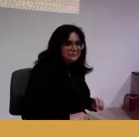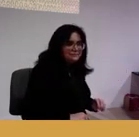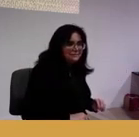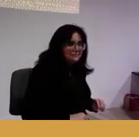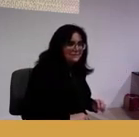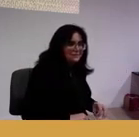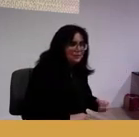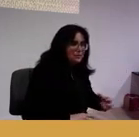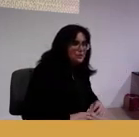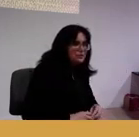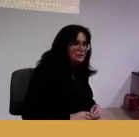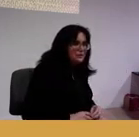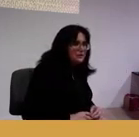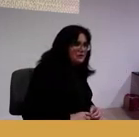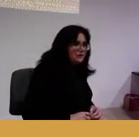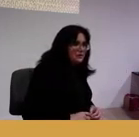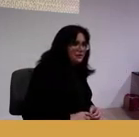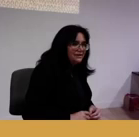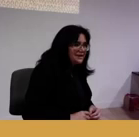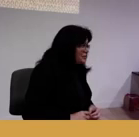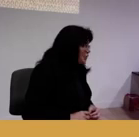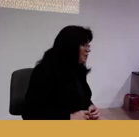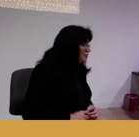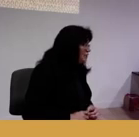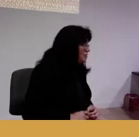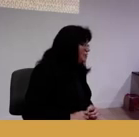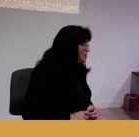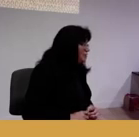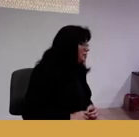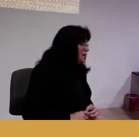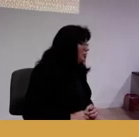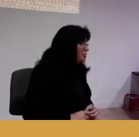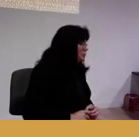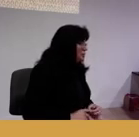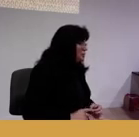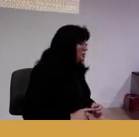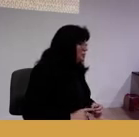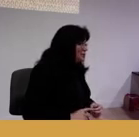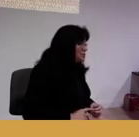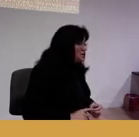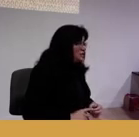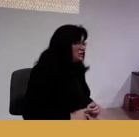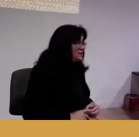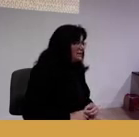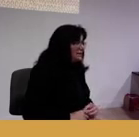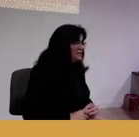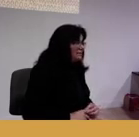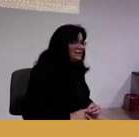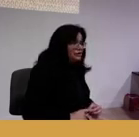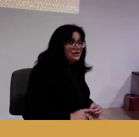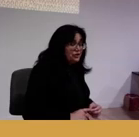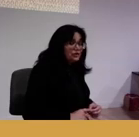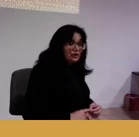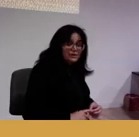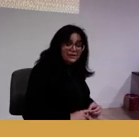opinion, but a personal opinion isn't a way forward. a personal opinion is potentially something